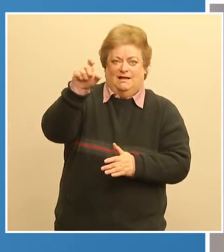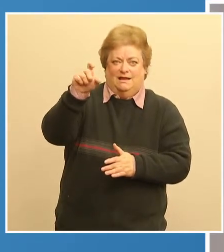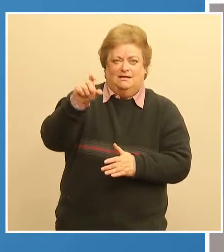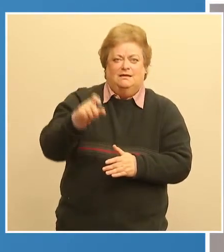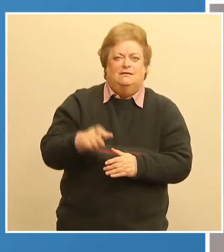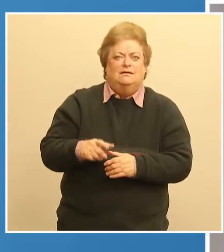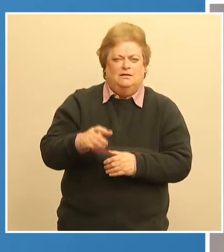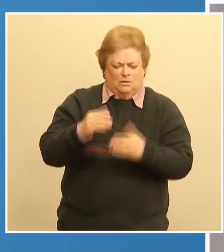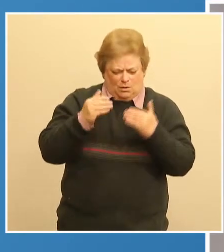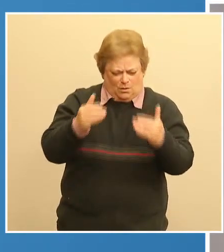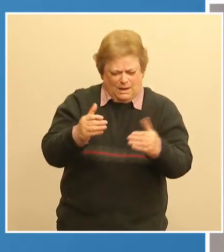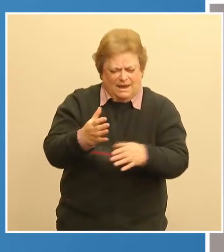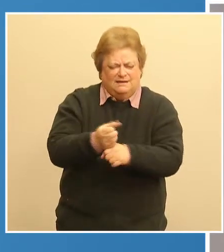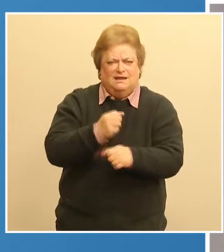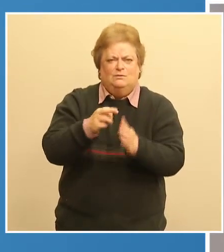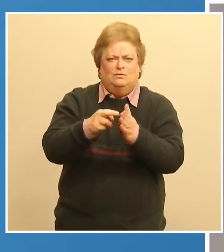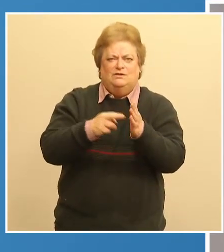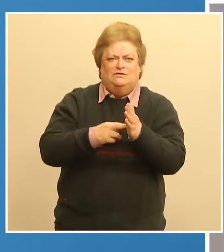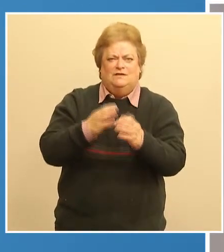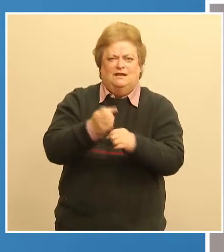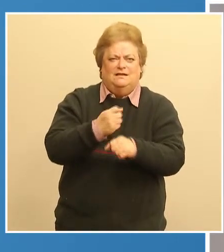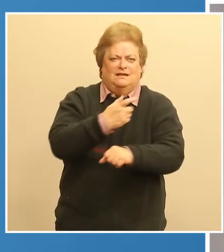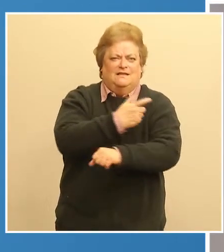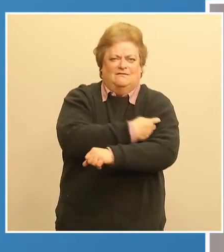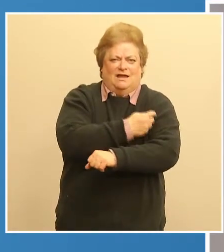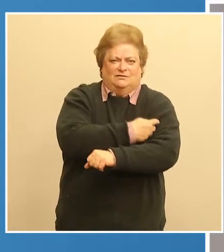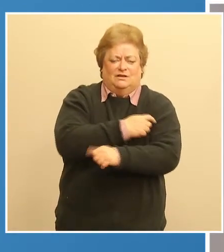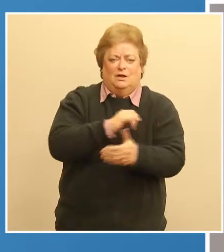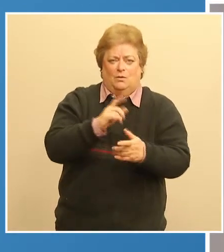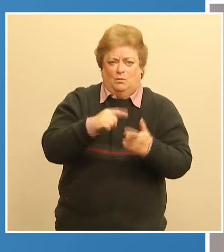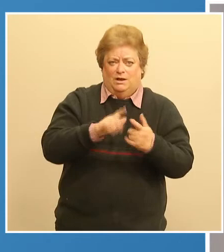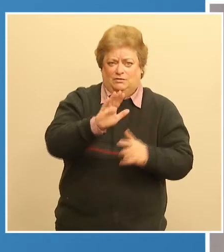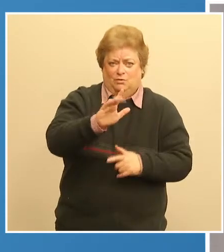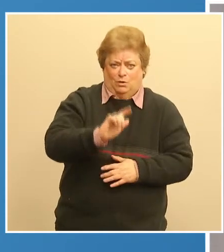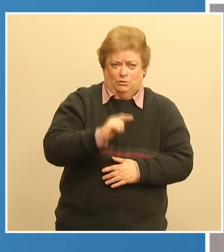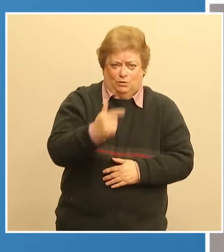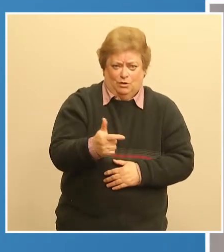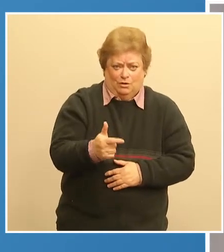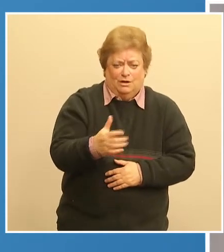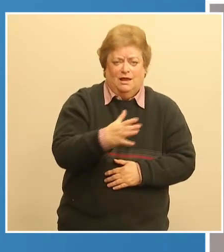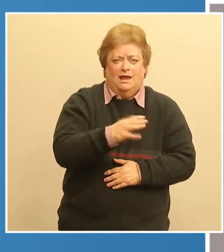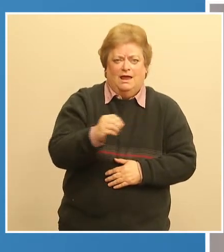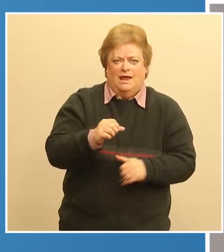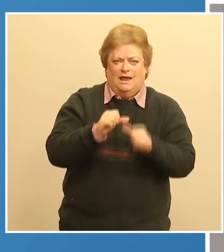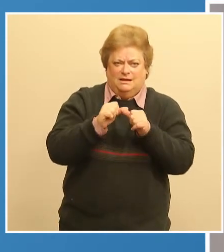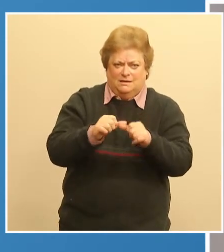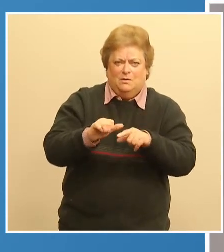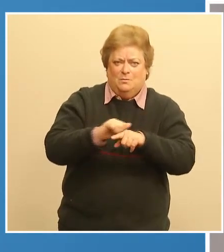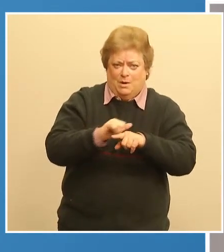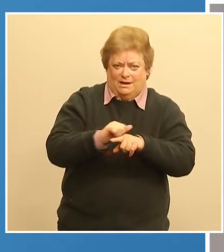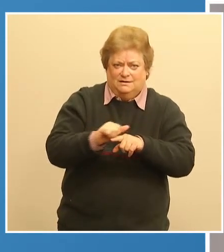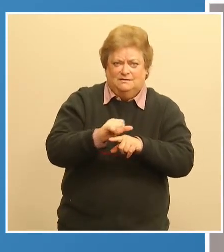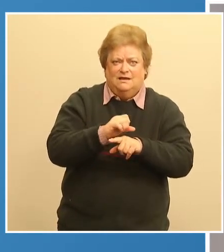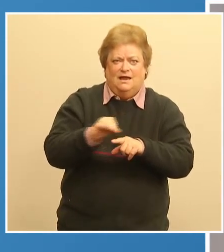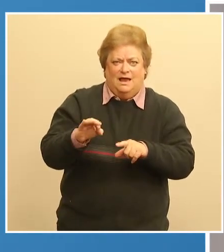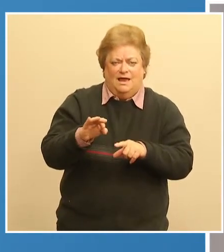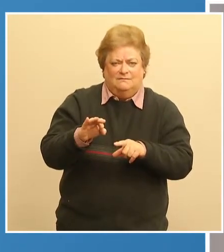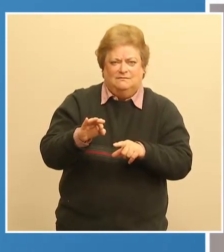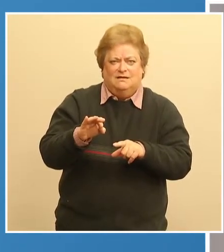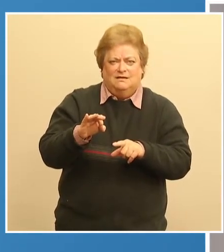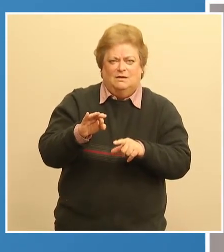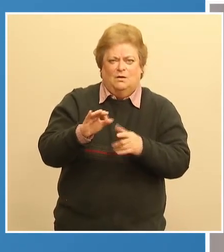by getting registered, getting the vaccine when it's your turn, and by continuing to follow those basic practices that slow the